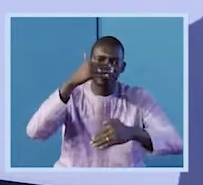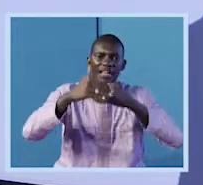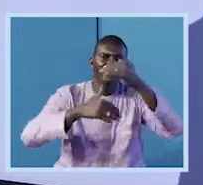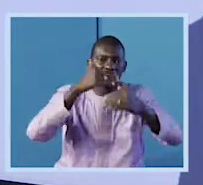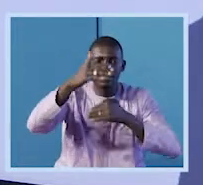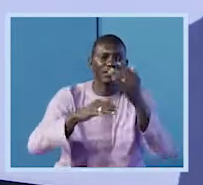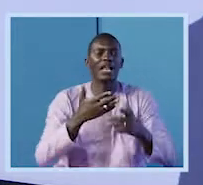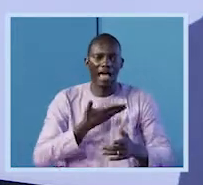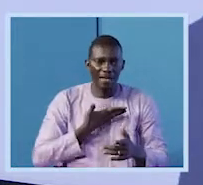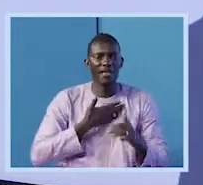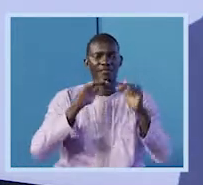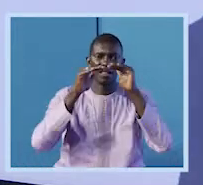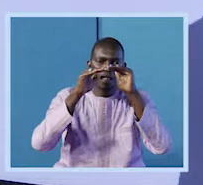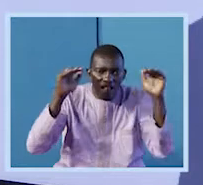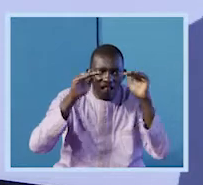a